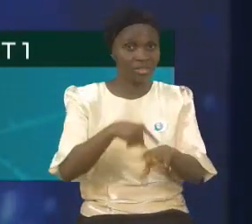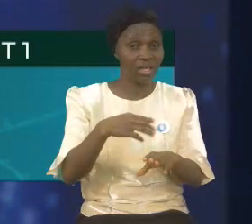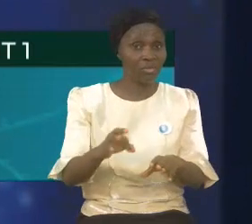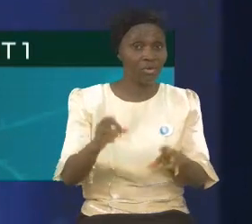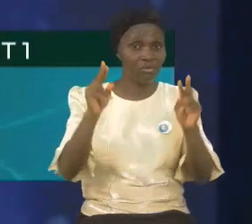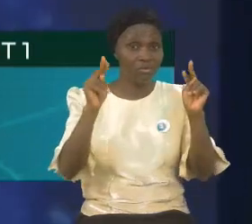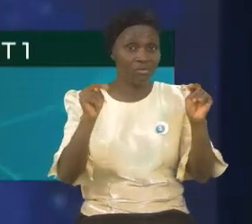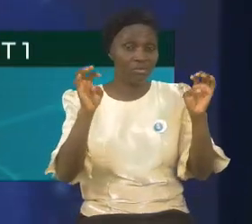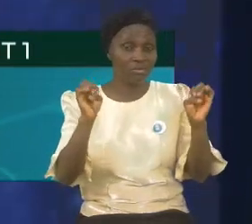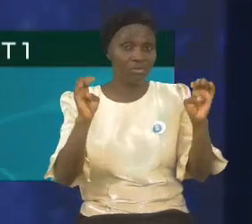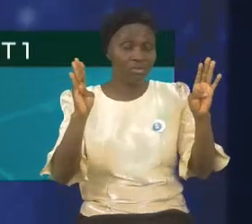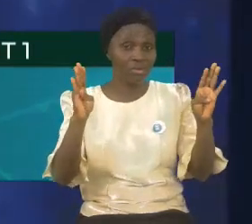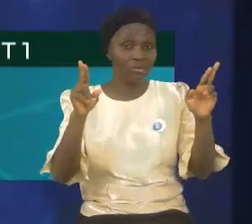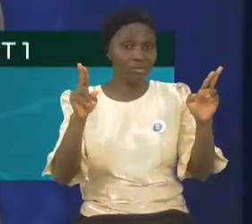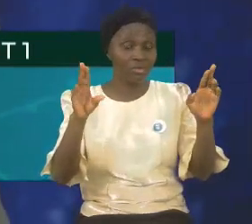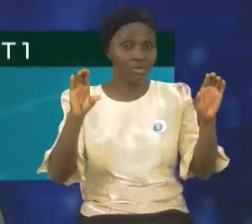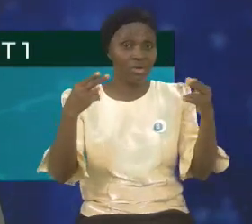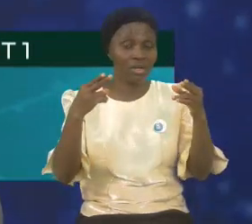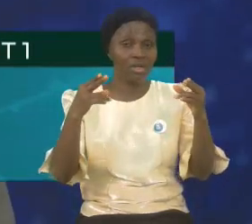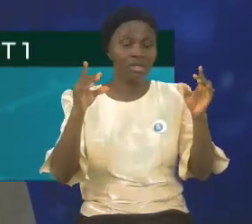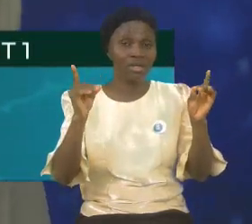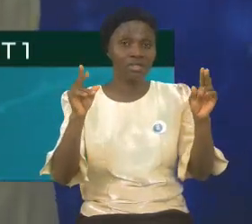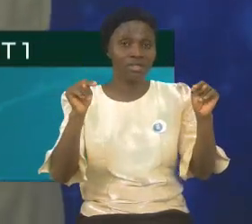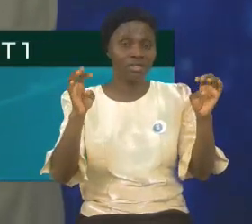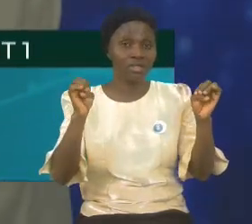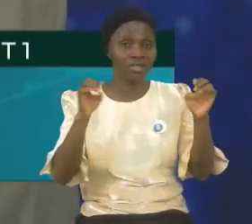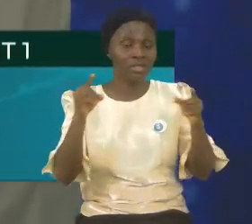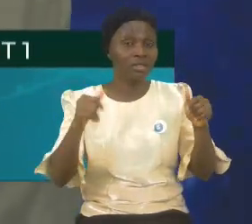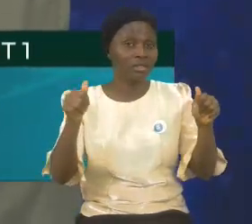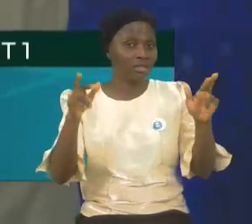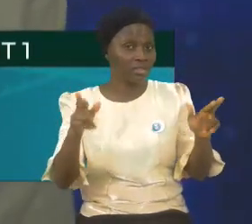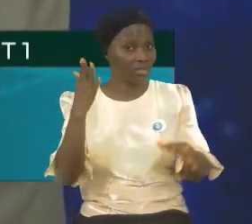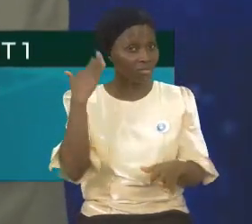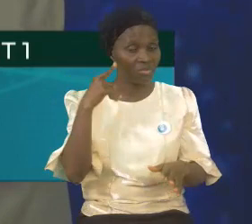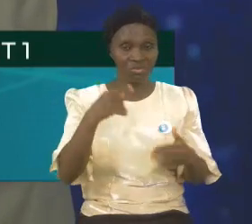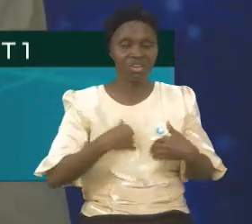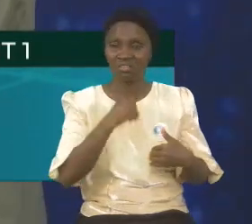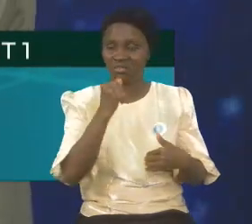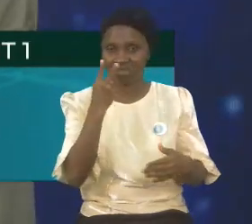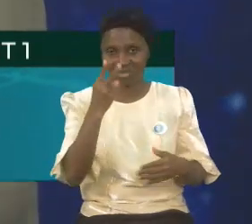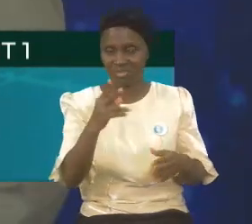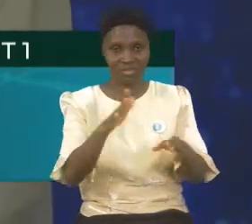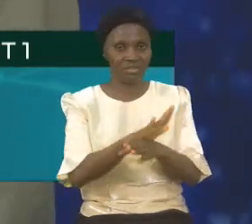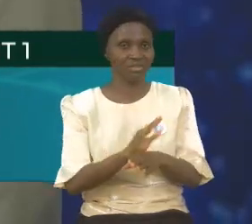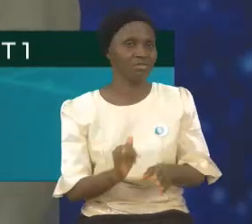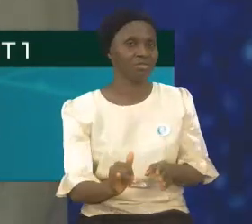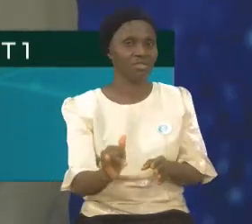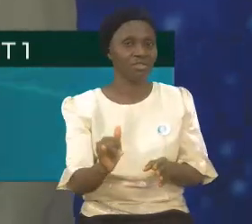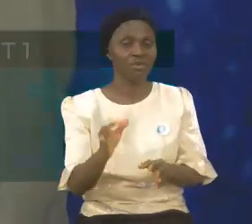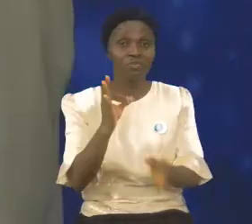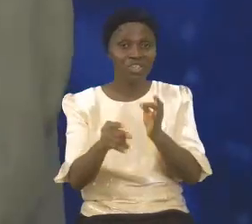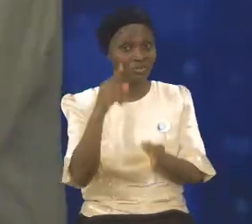seen anything yet. If you think you have seen any cruelty or callousness in the time of